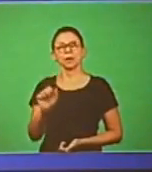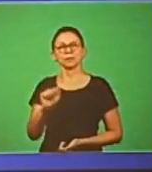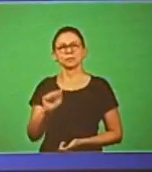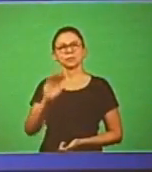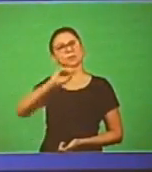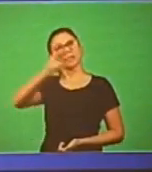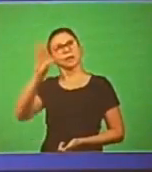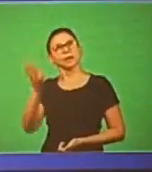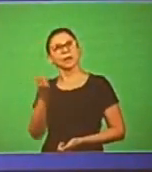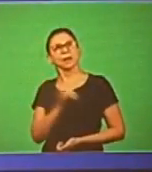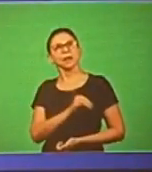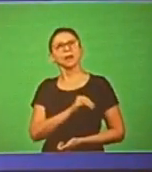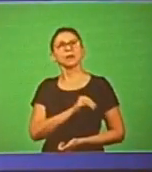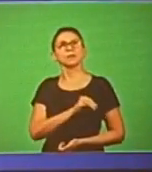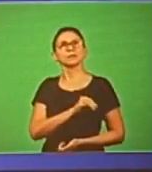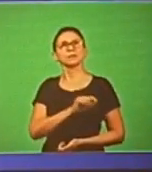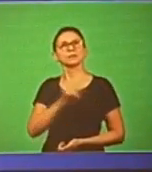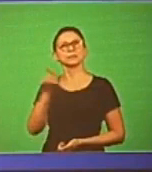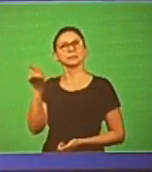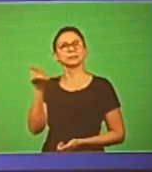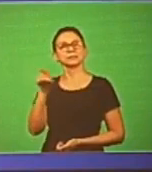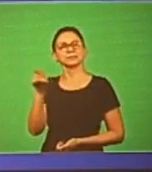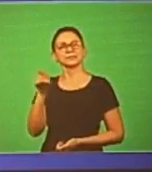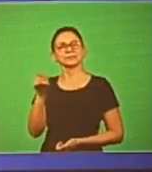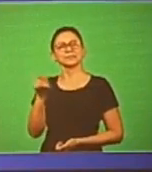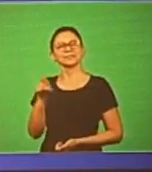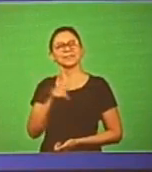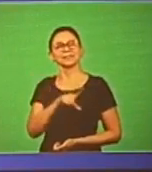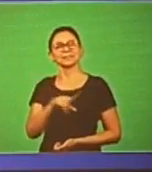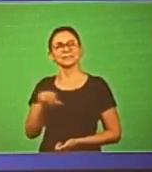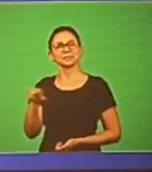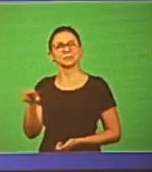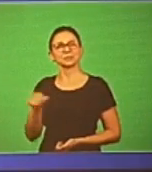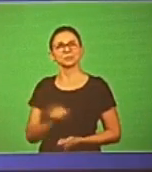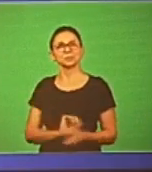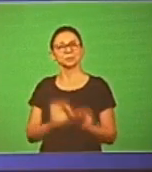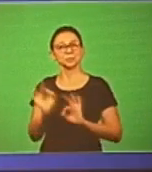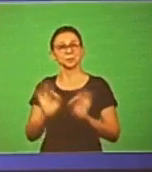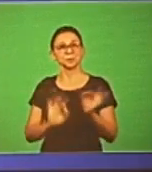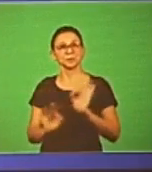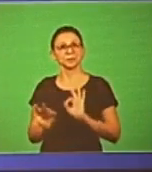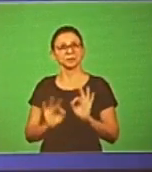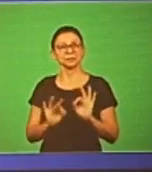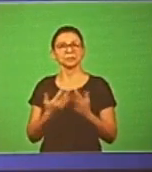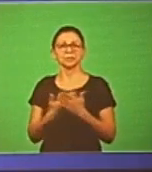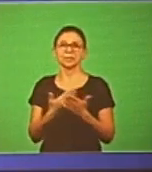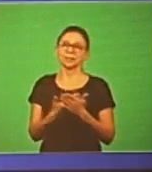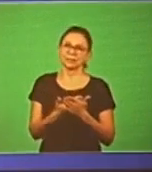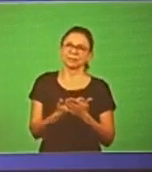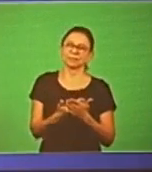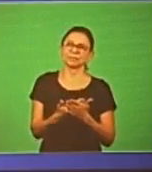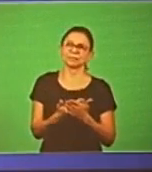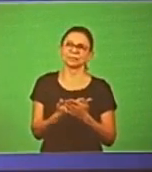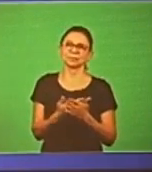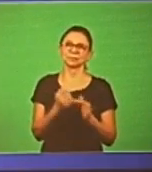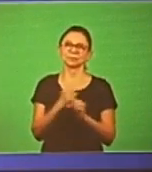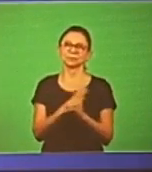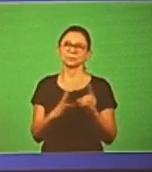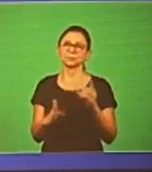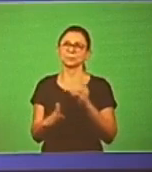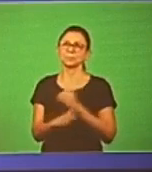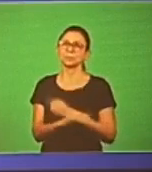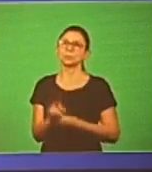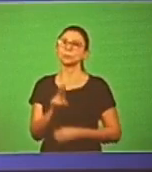western part of Africa. The brethren are there in Guinea-Bissau. They are elaborating, participating in the Sunday